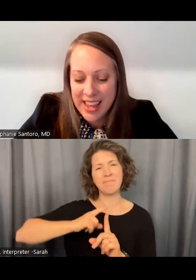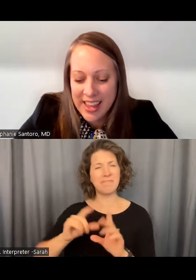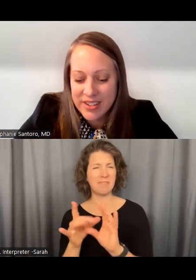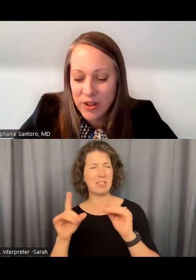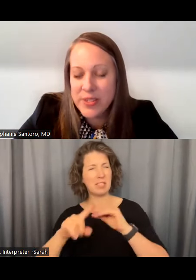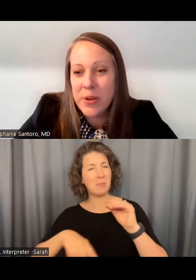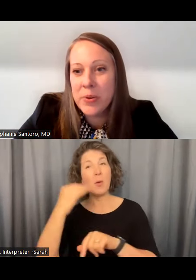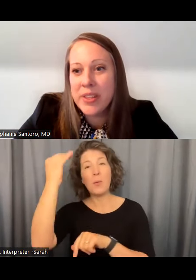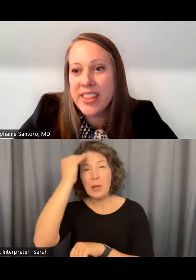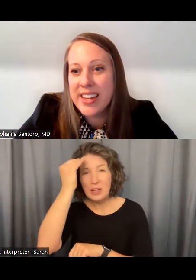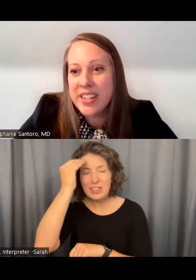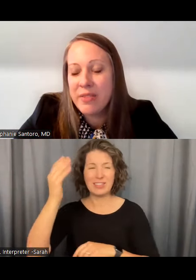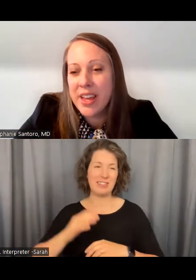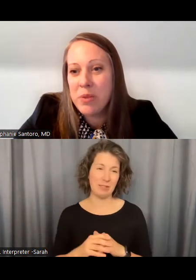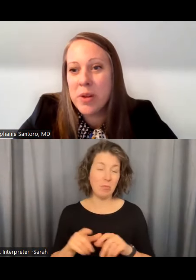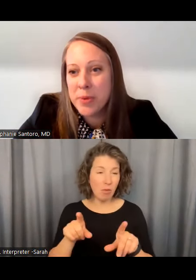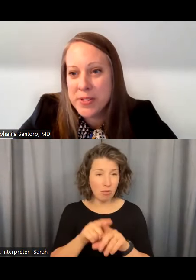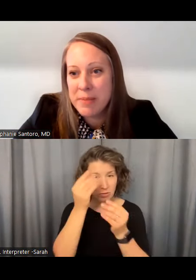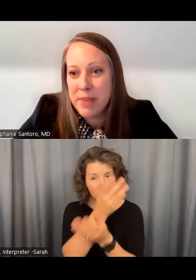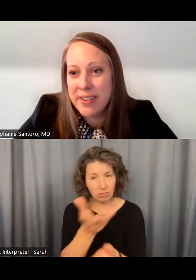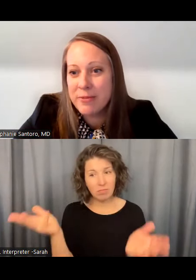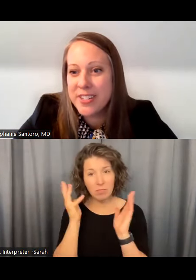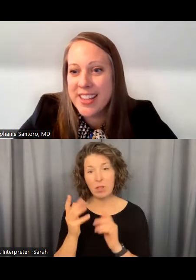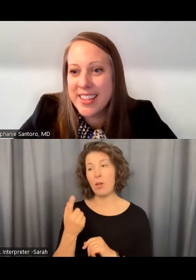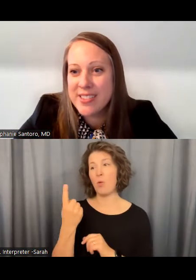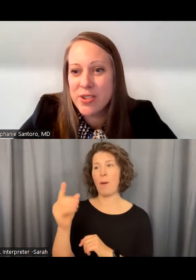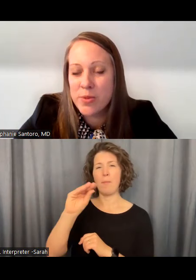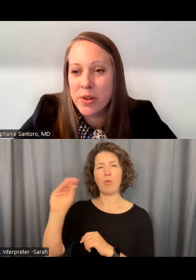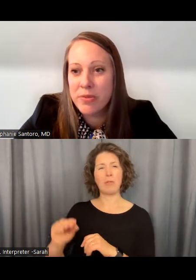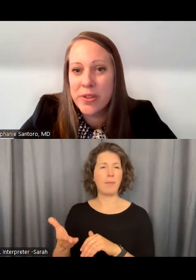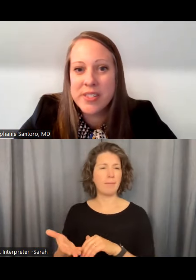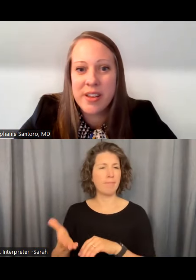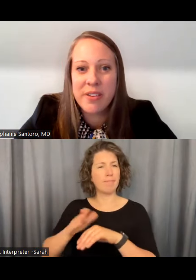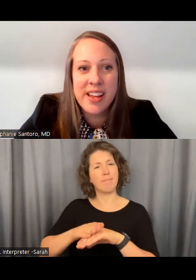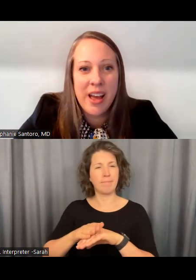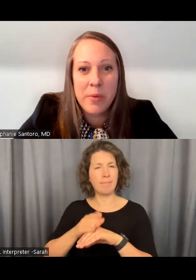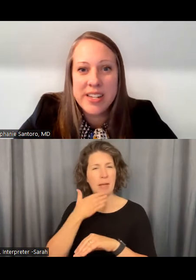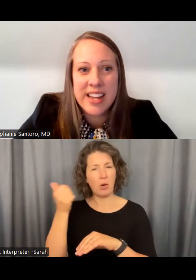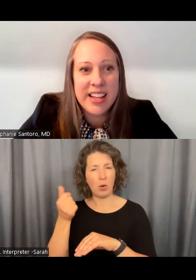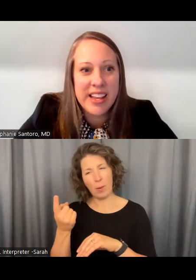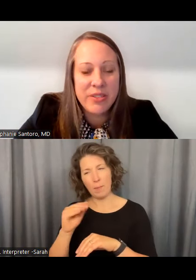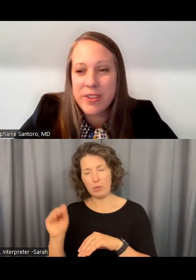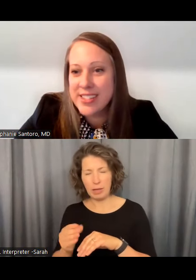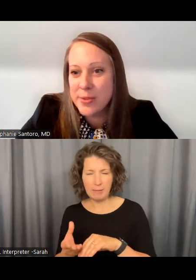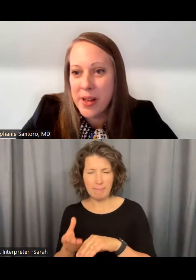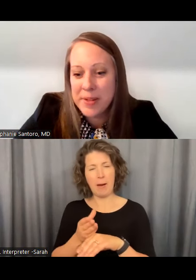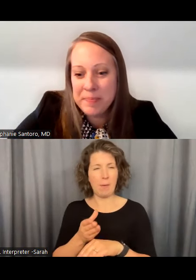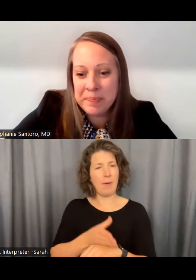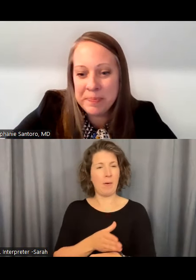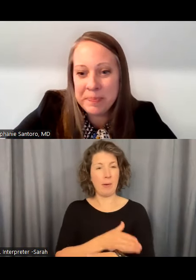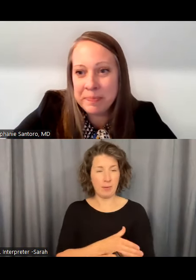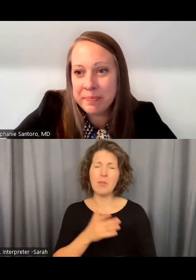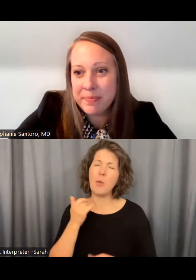awareness, and also the idea of getting 1% better, which I think is just wonderful. So I wanted to highlight Chris as